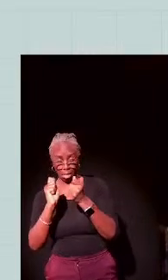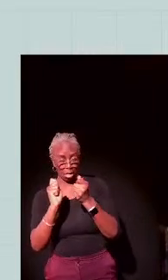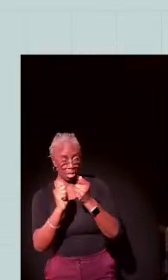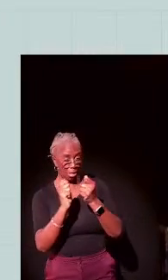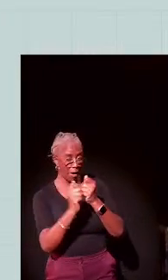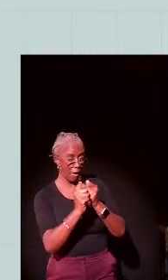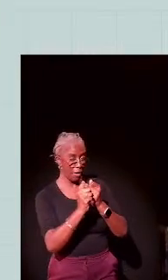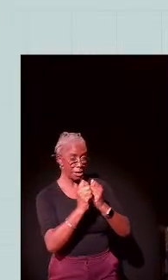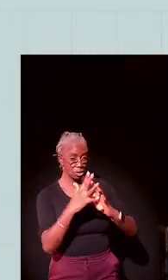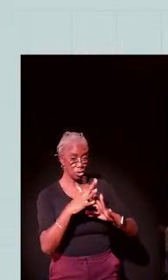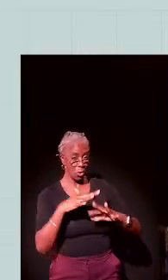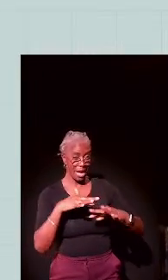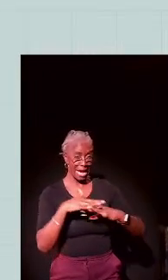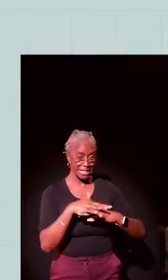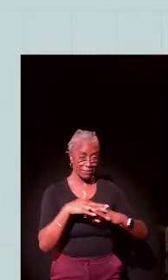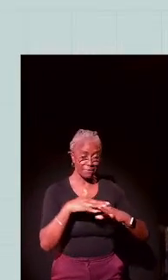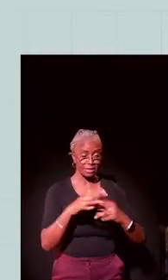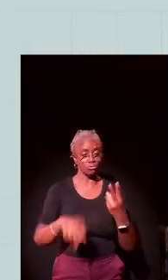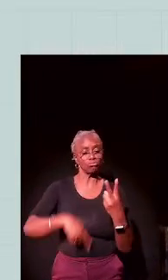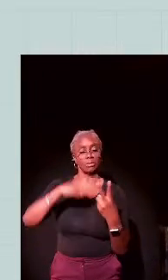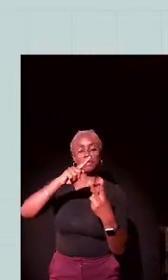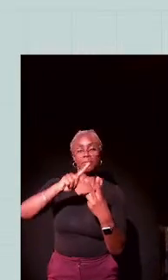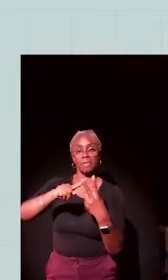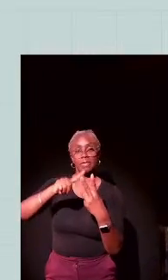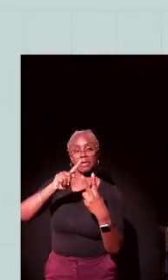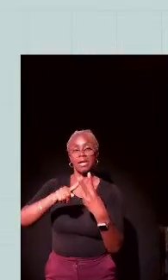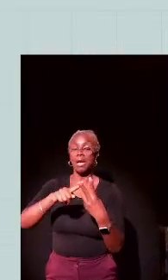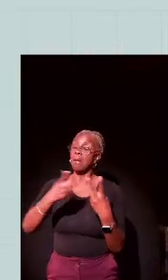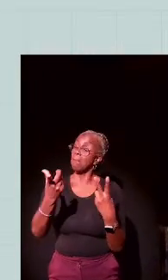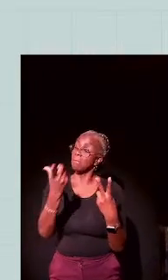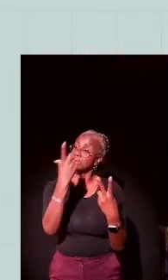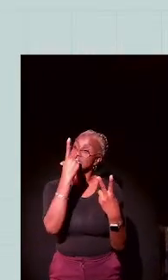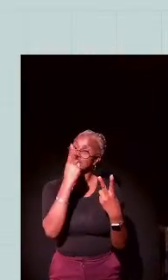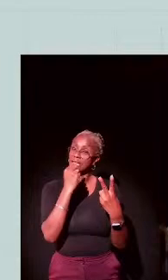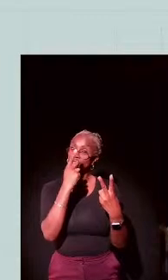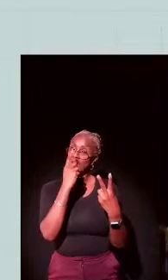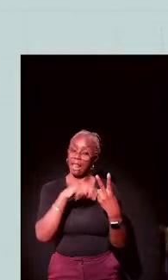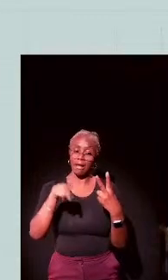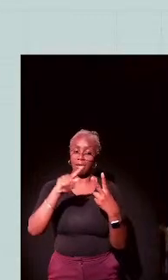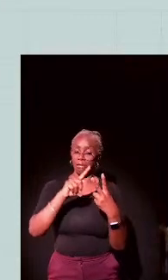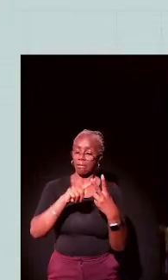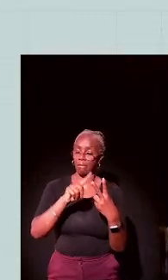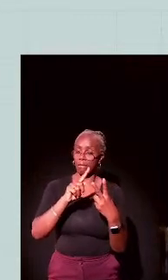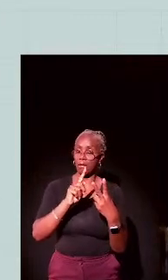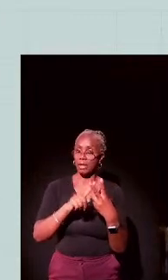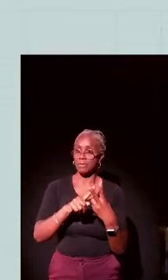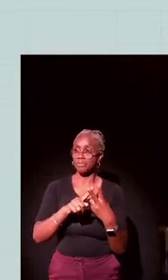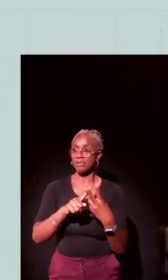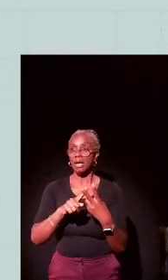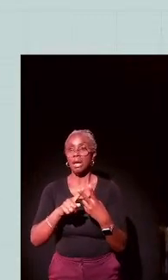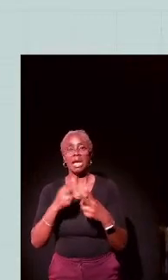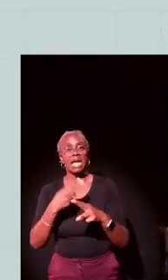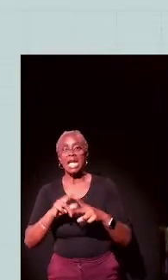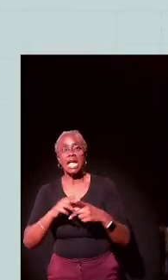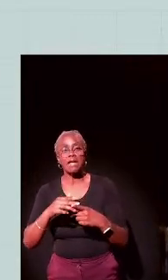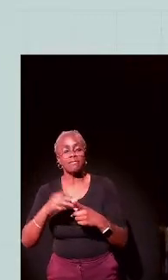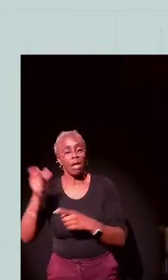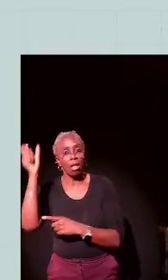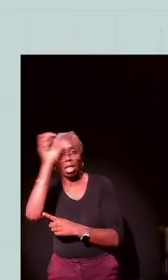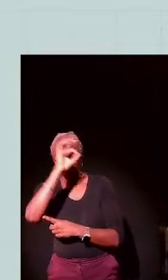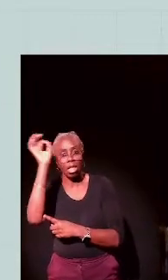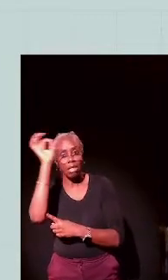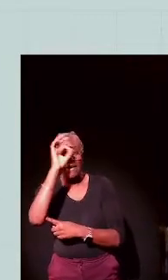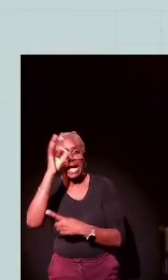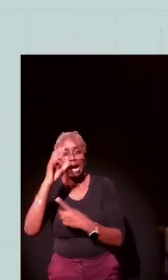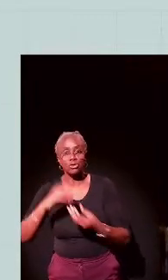interface. And the second is that you could potentially, if you did know how to make music, potentially make music